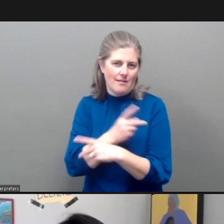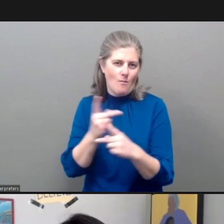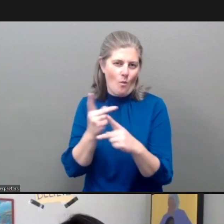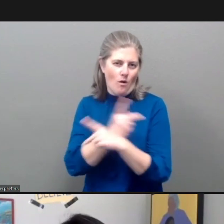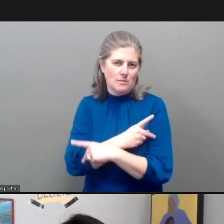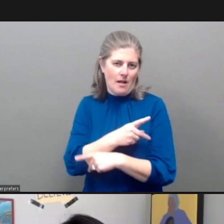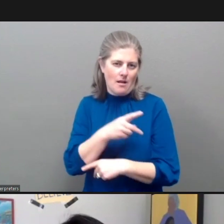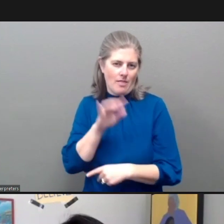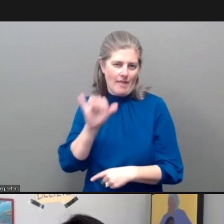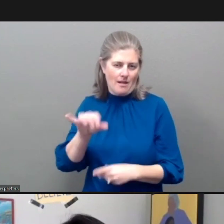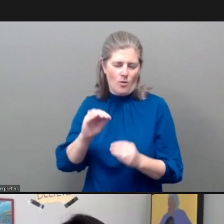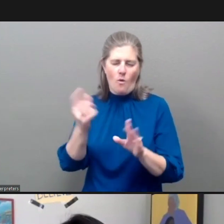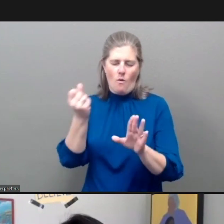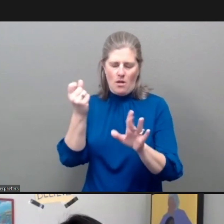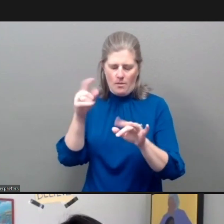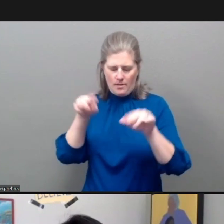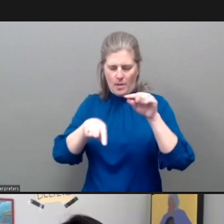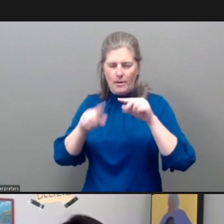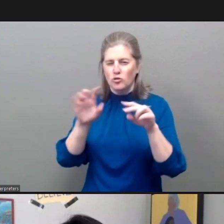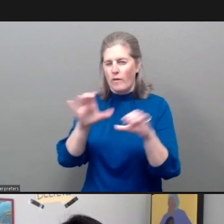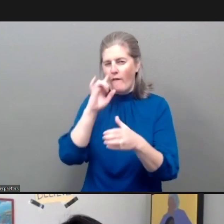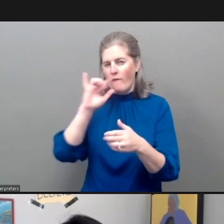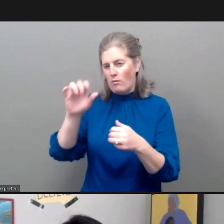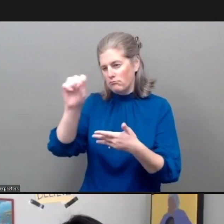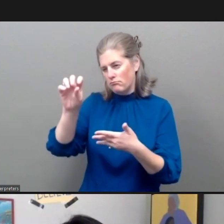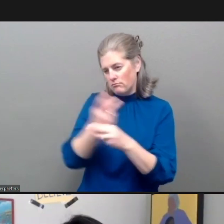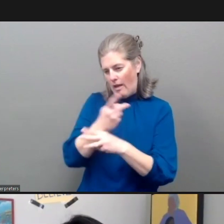well, hold on, I can do that for you too. So